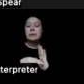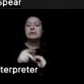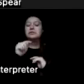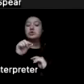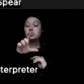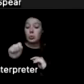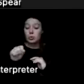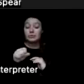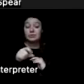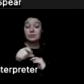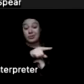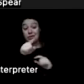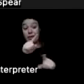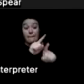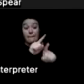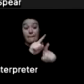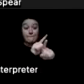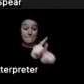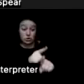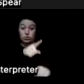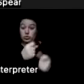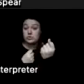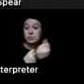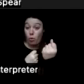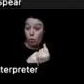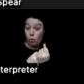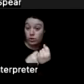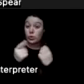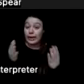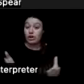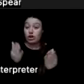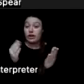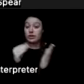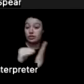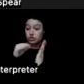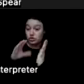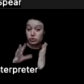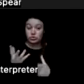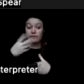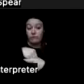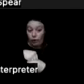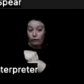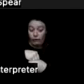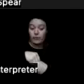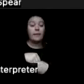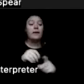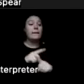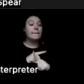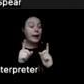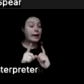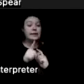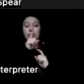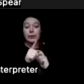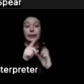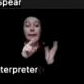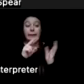will be supporting and encouraging your students to participate in and use, but they're really meant to be driven